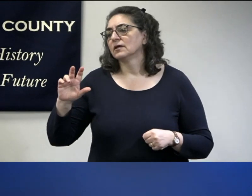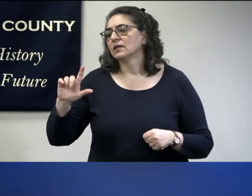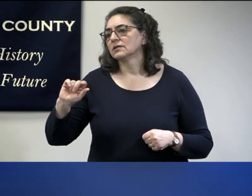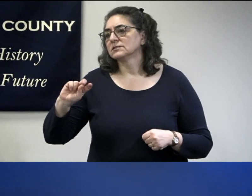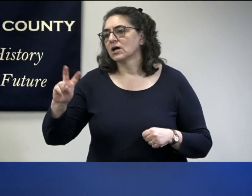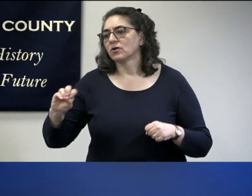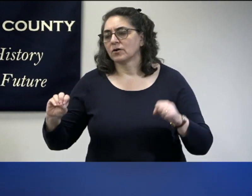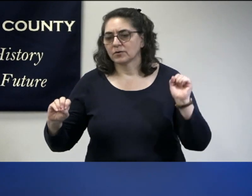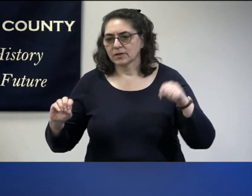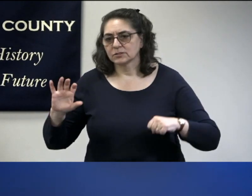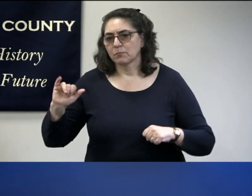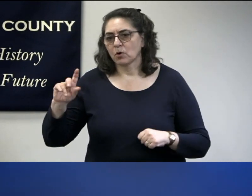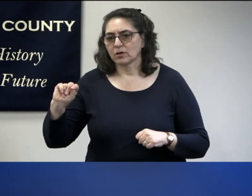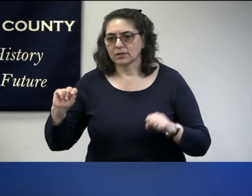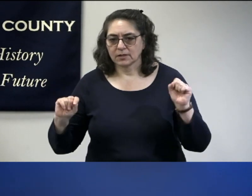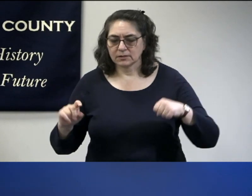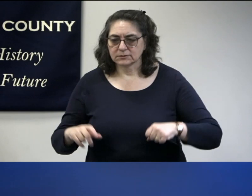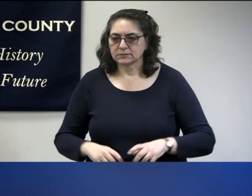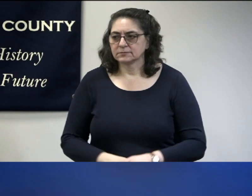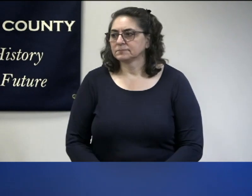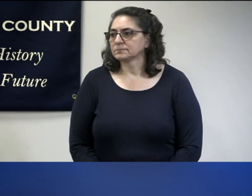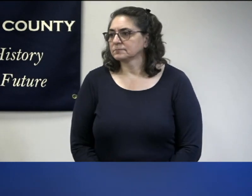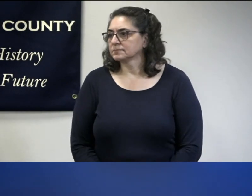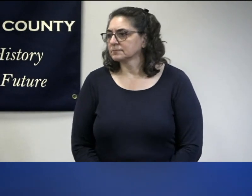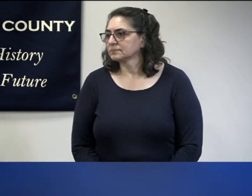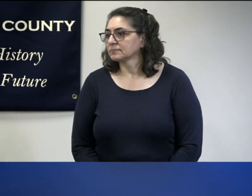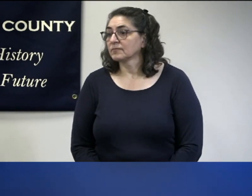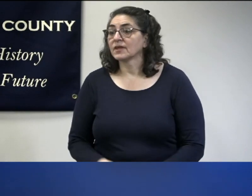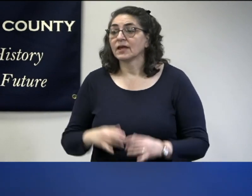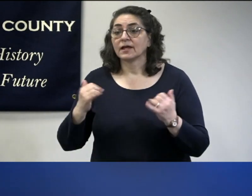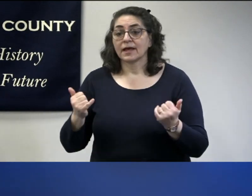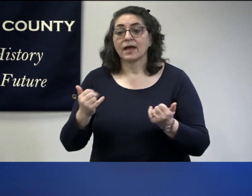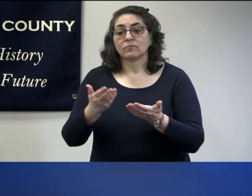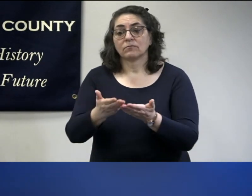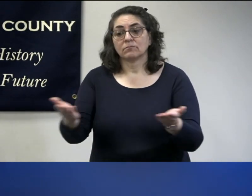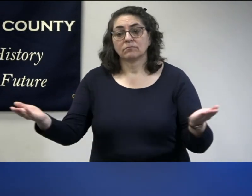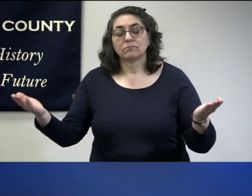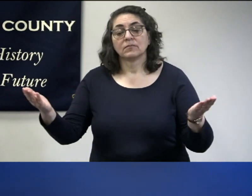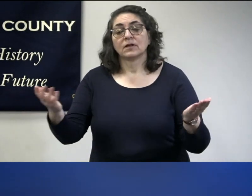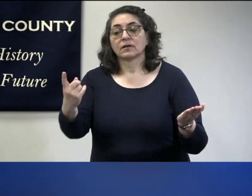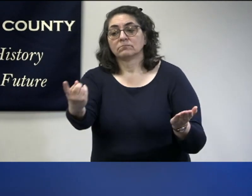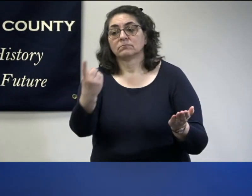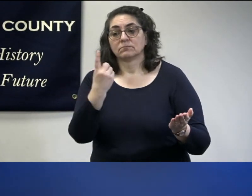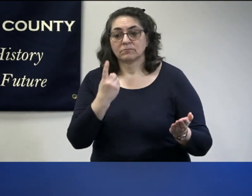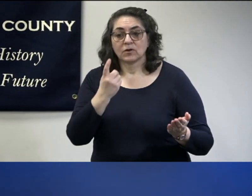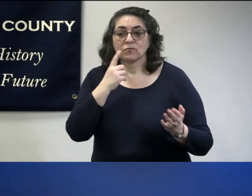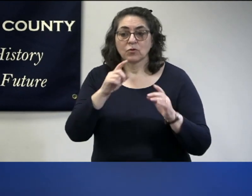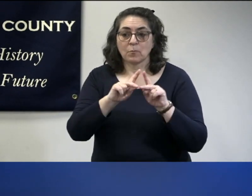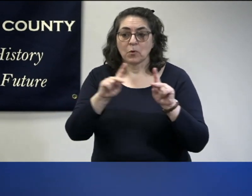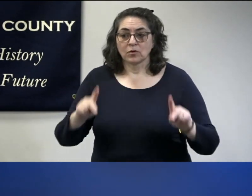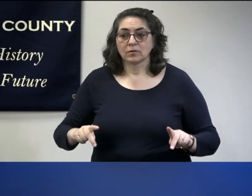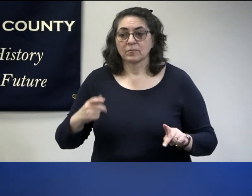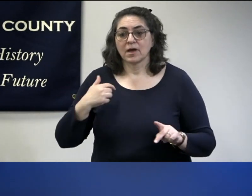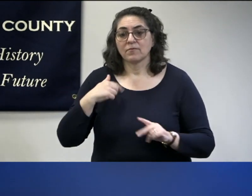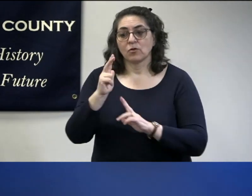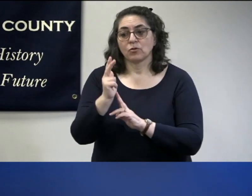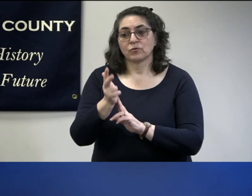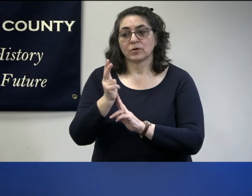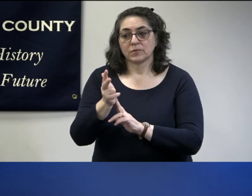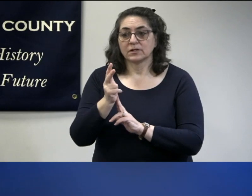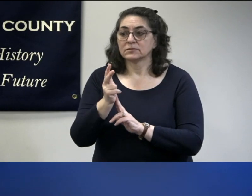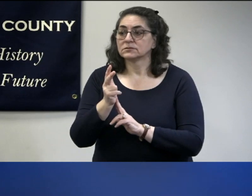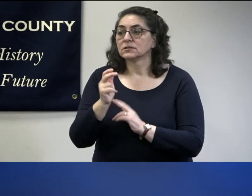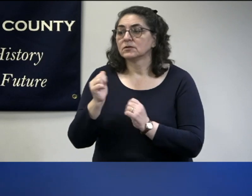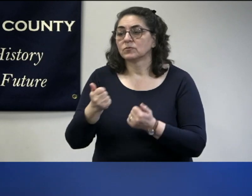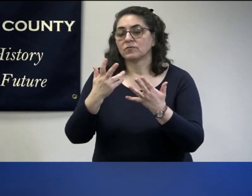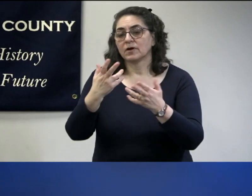Yes. Director Bartlett? Yes. This is the part where members of the public can approach the podium. You'll have 3 minutes. Please begin with your name and